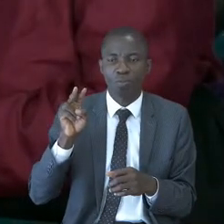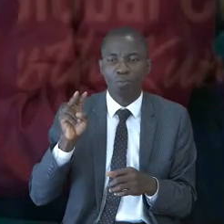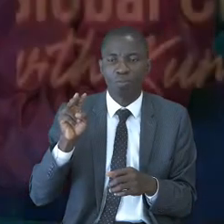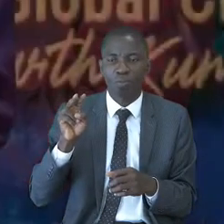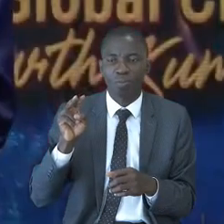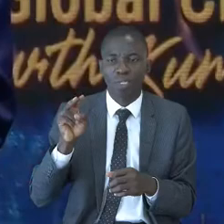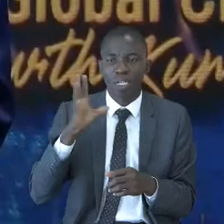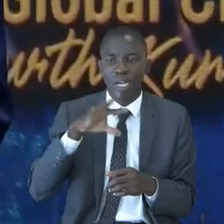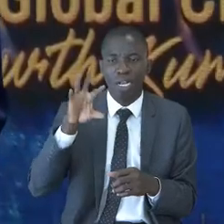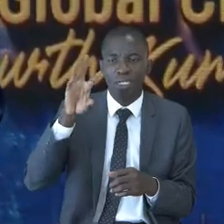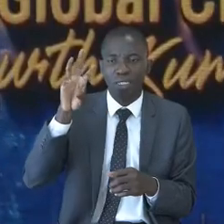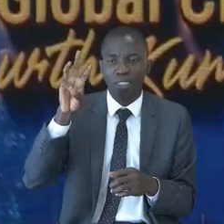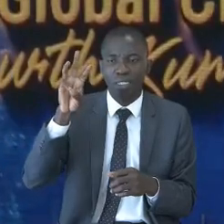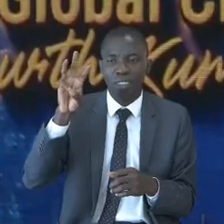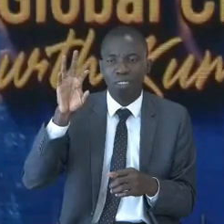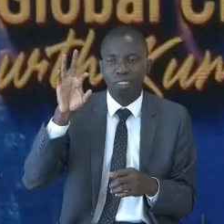+234 9154 4492 63.